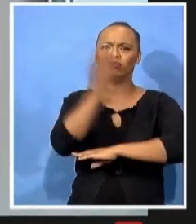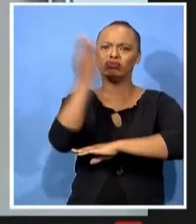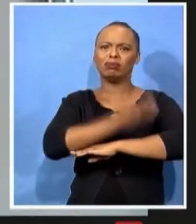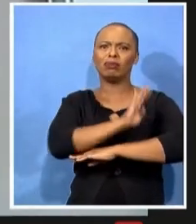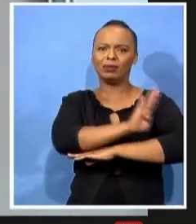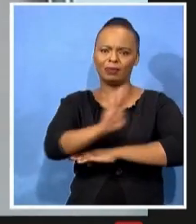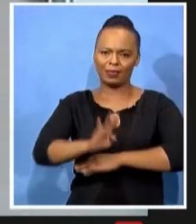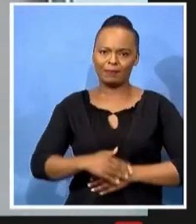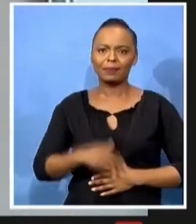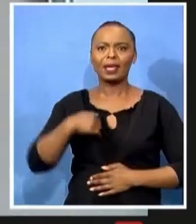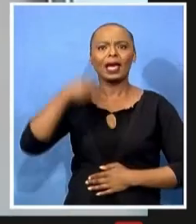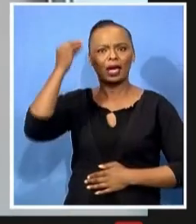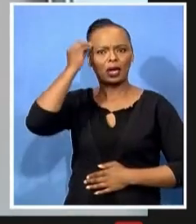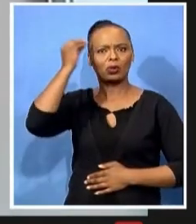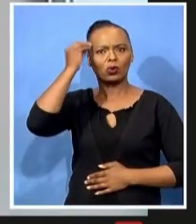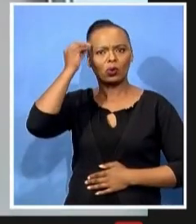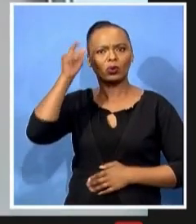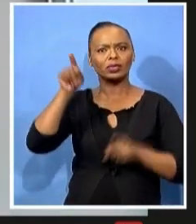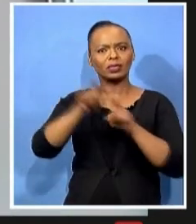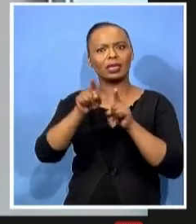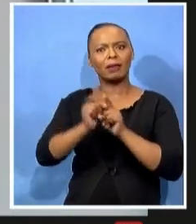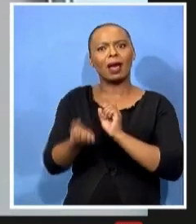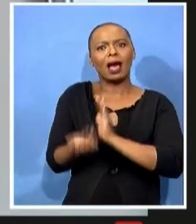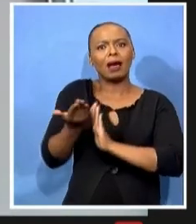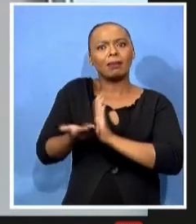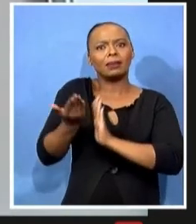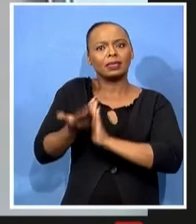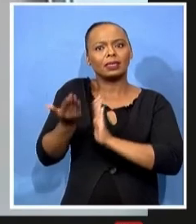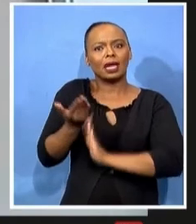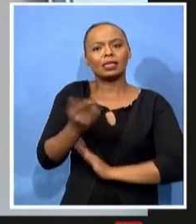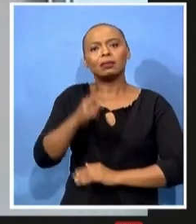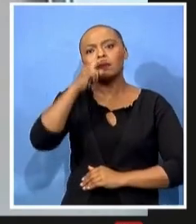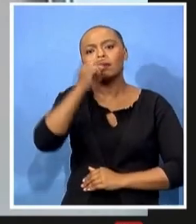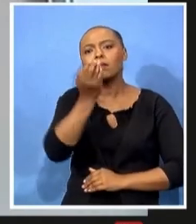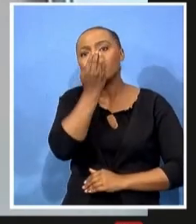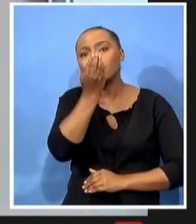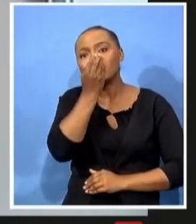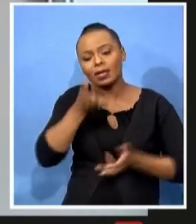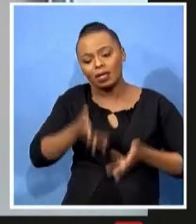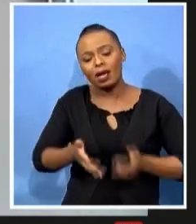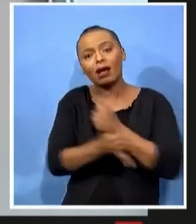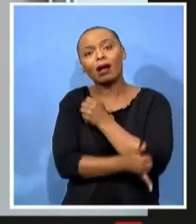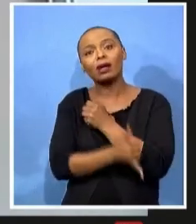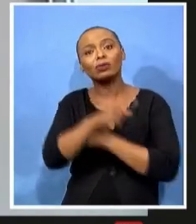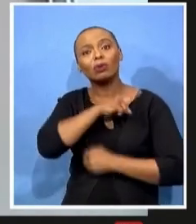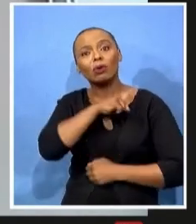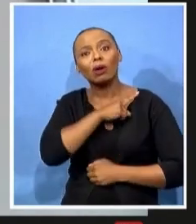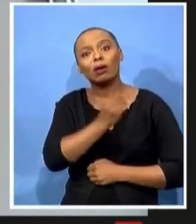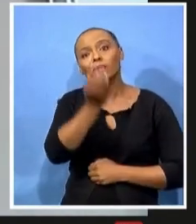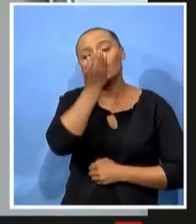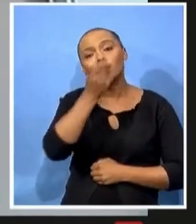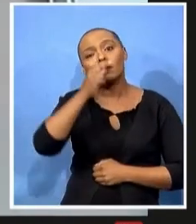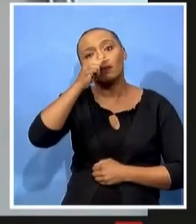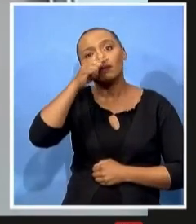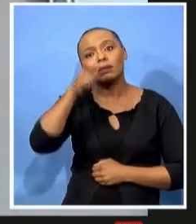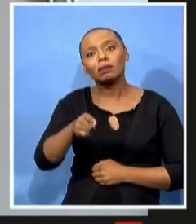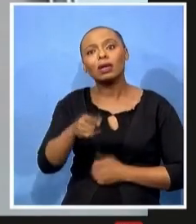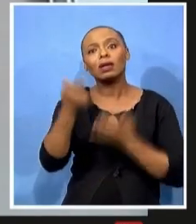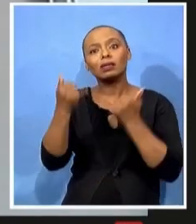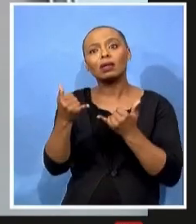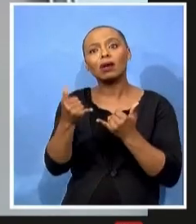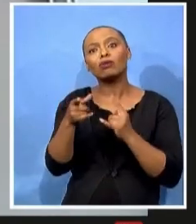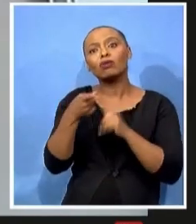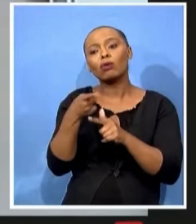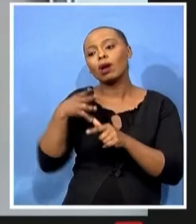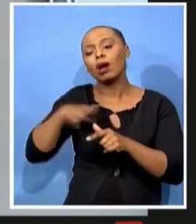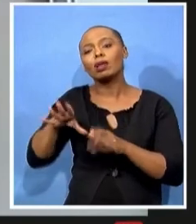update of the oxygen supplies in this country, because oxygen, particularly from the EMS groups, are advising us all the time that there is